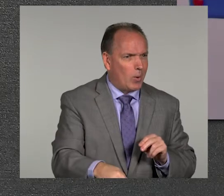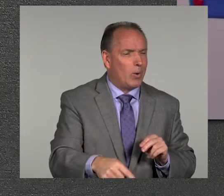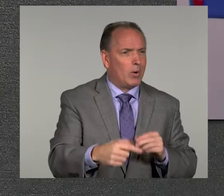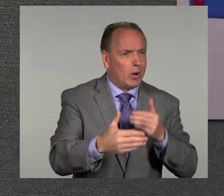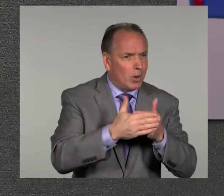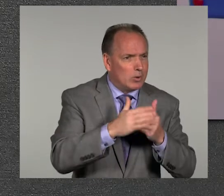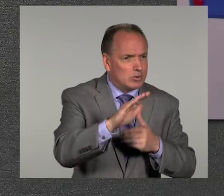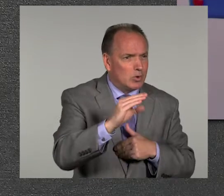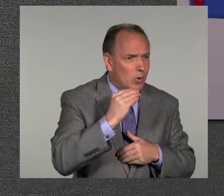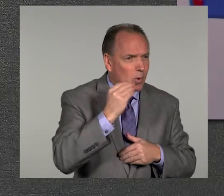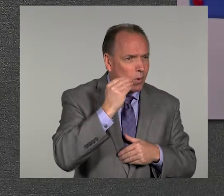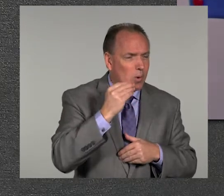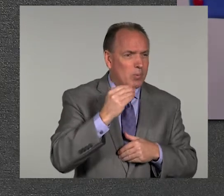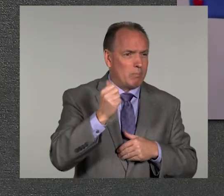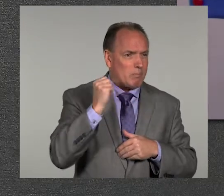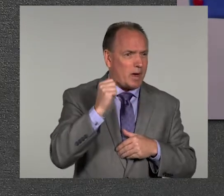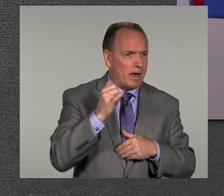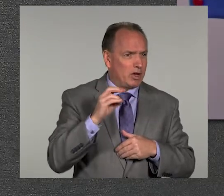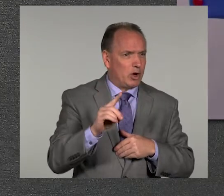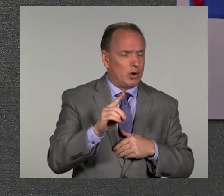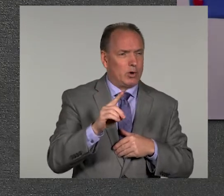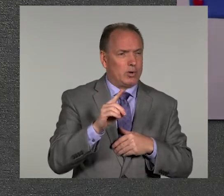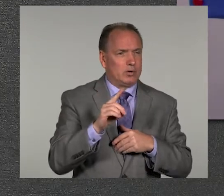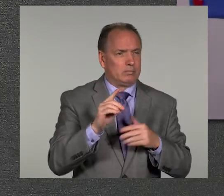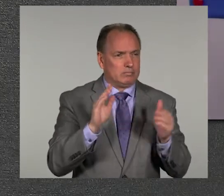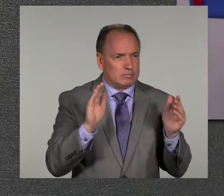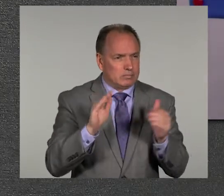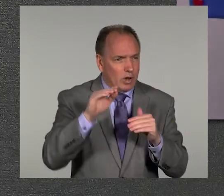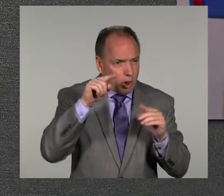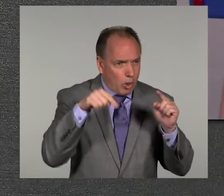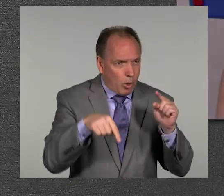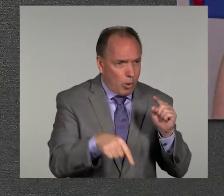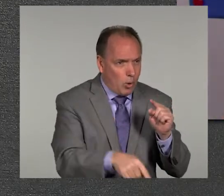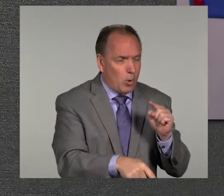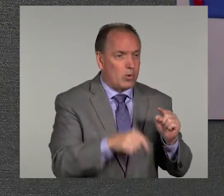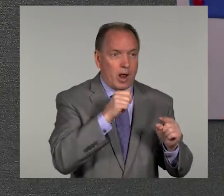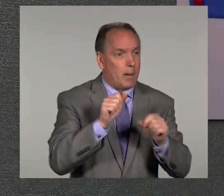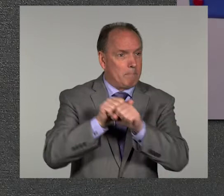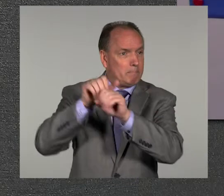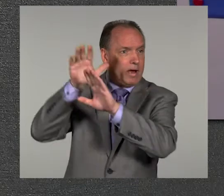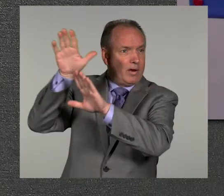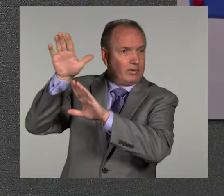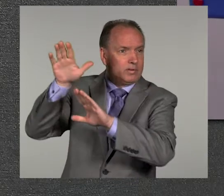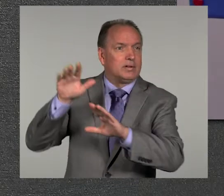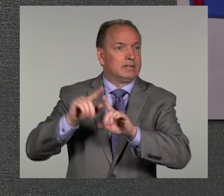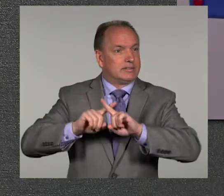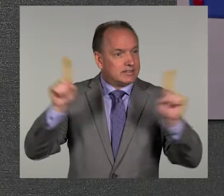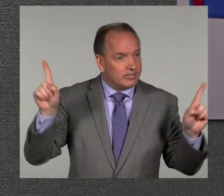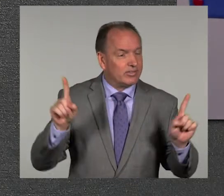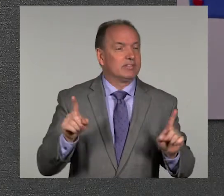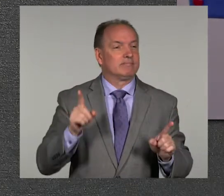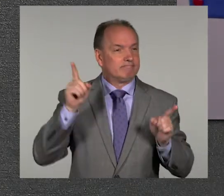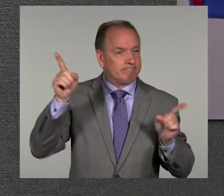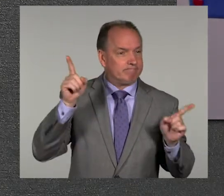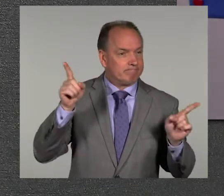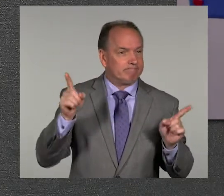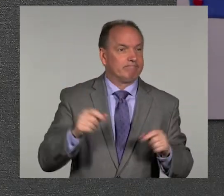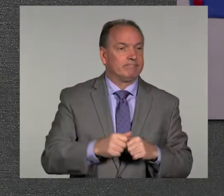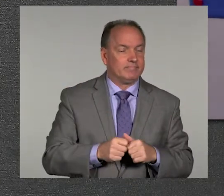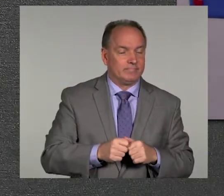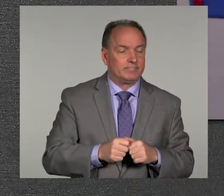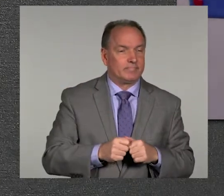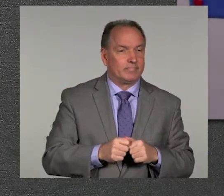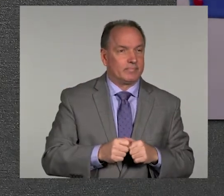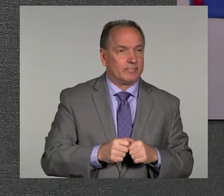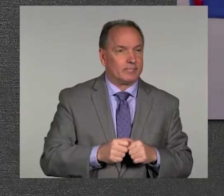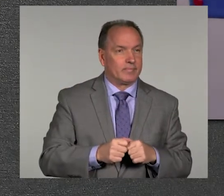or woods that are in the low areas, not in the mountains. So that is another difference between the Appalachian and the